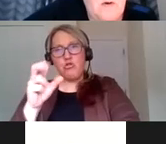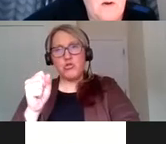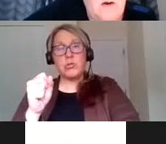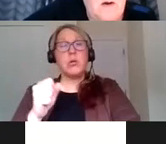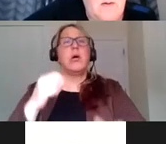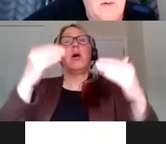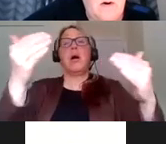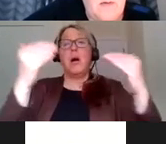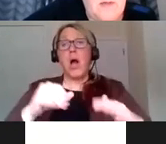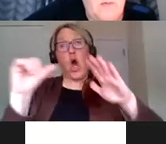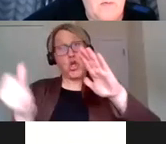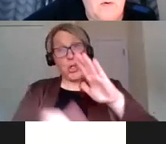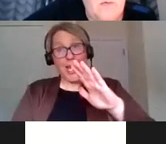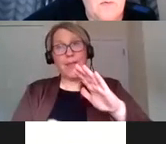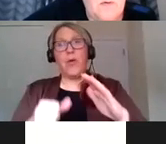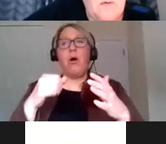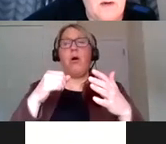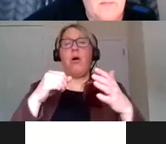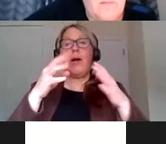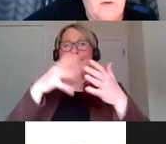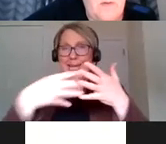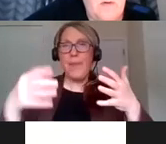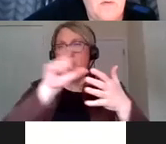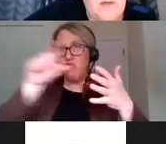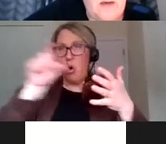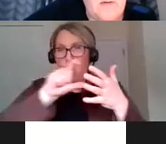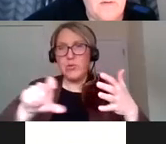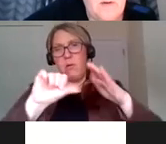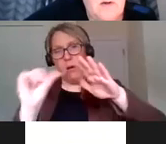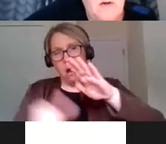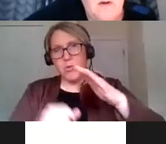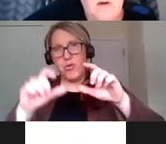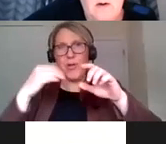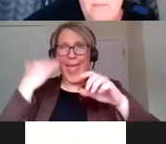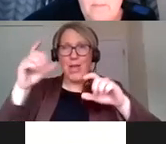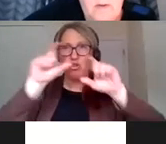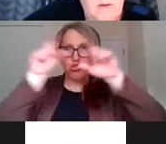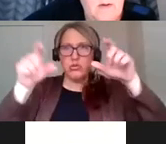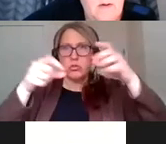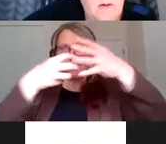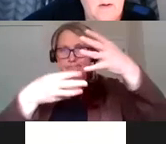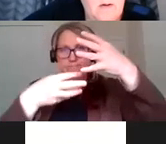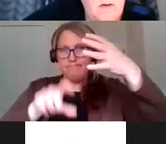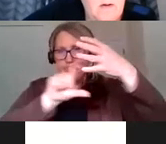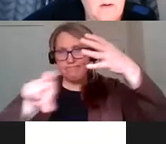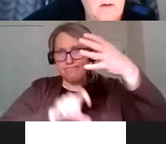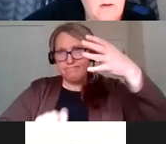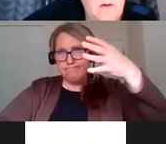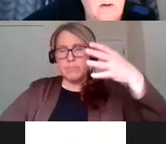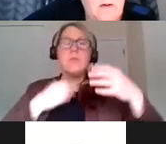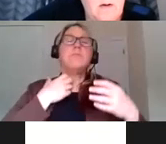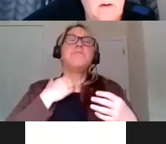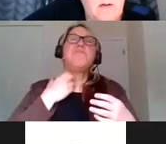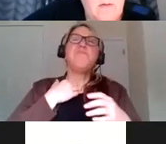below are the table rows that fall below those headers. And those are the